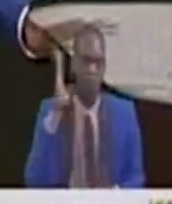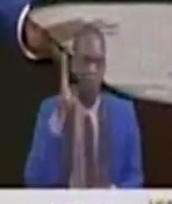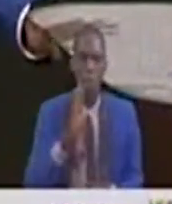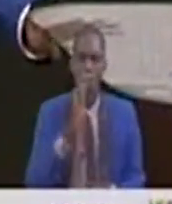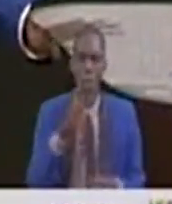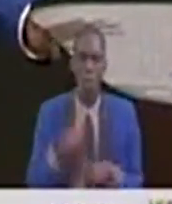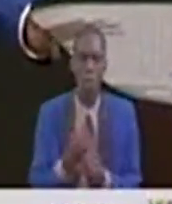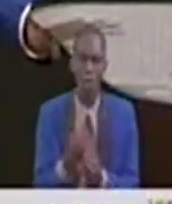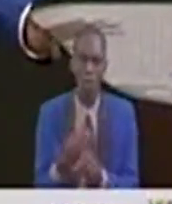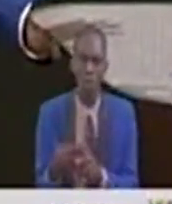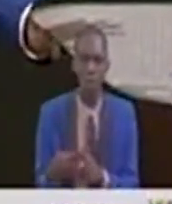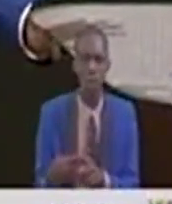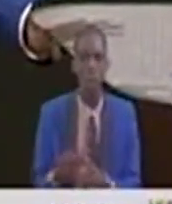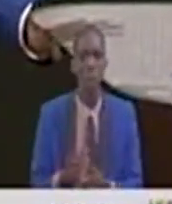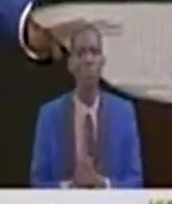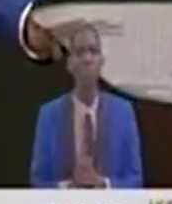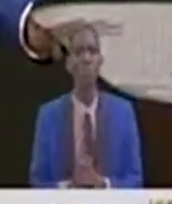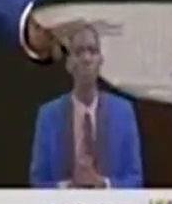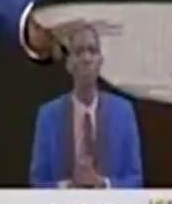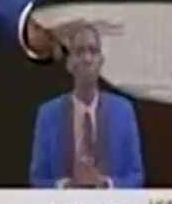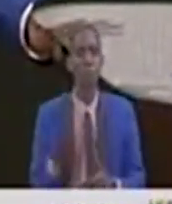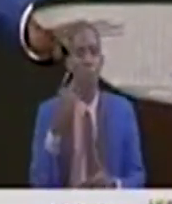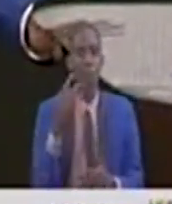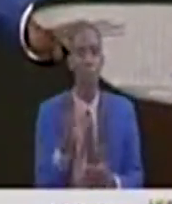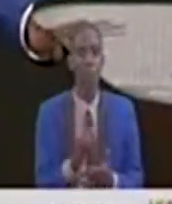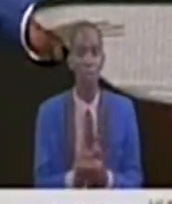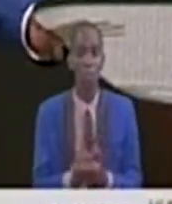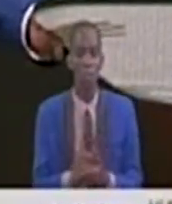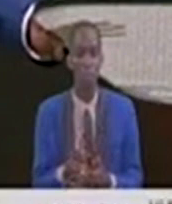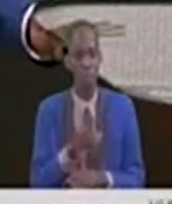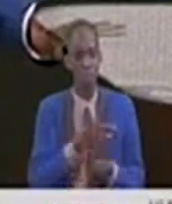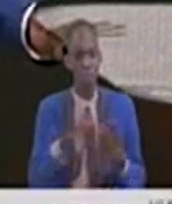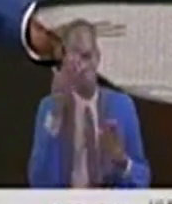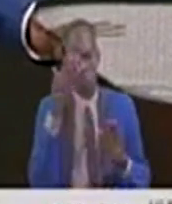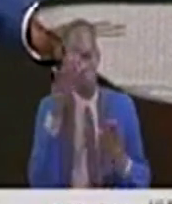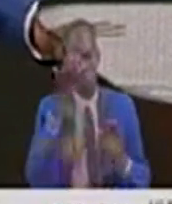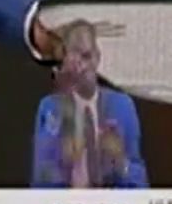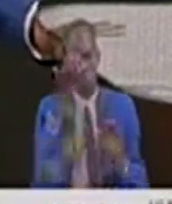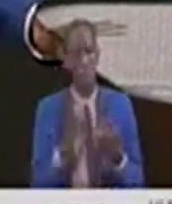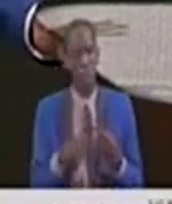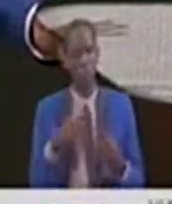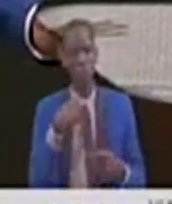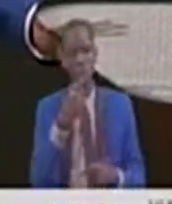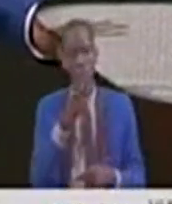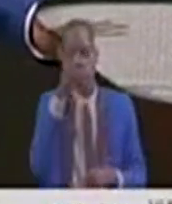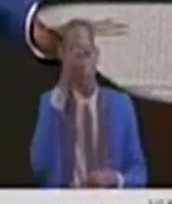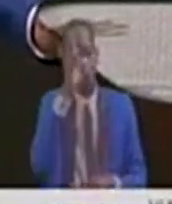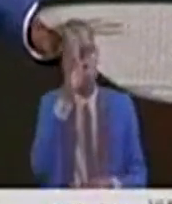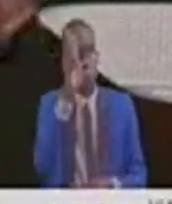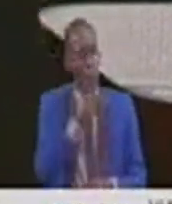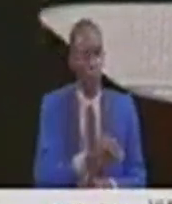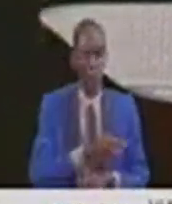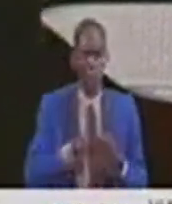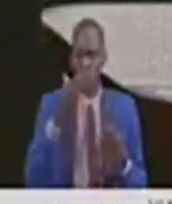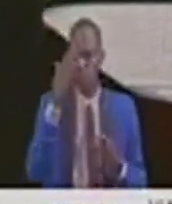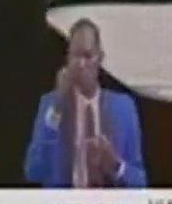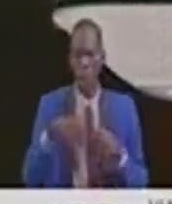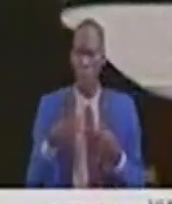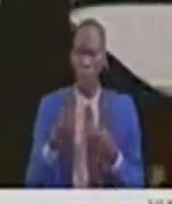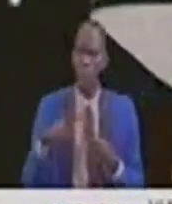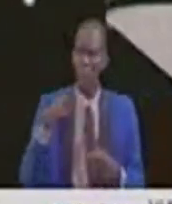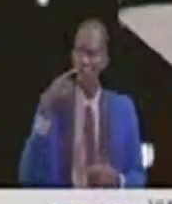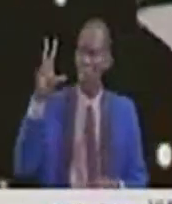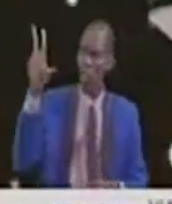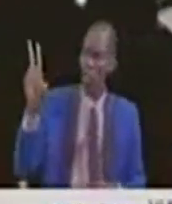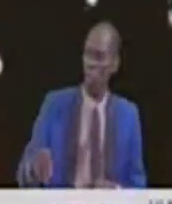yield to temptation. They don't know how to say no to Satan, say no to the devil, say no to the tempter, say no